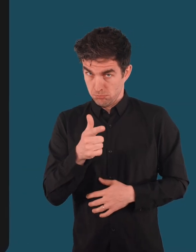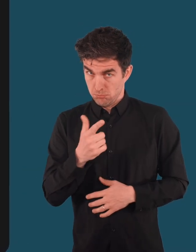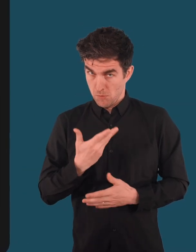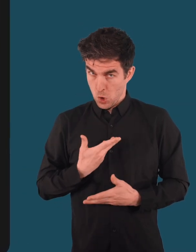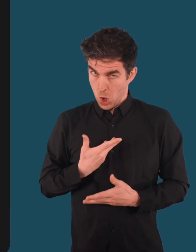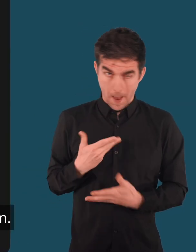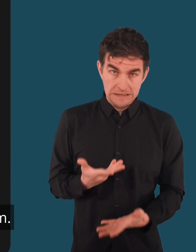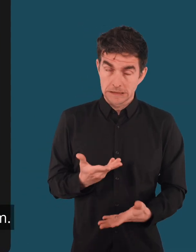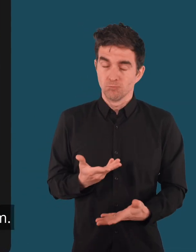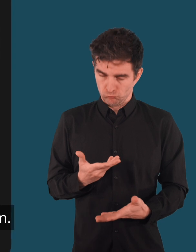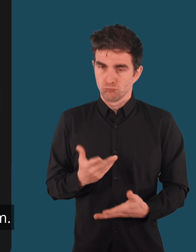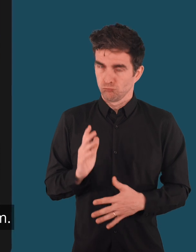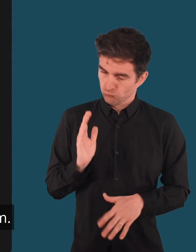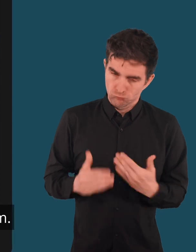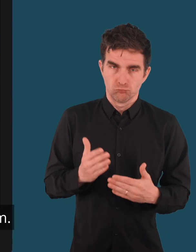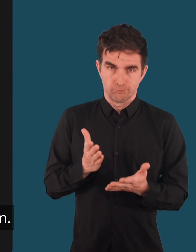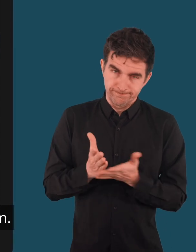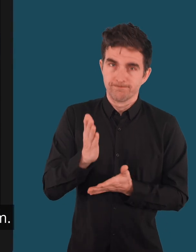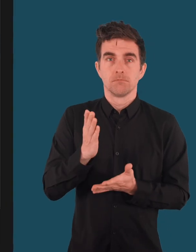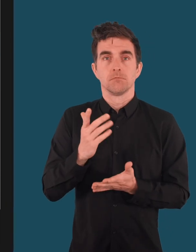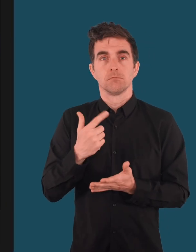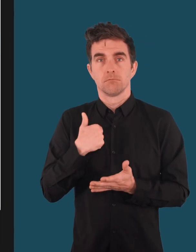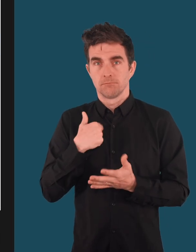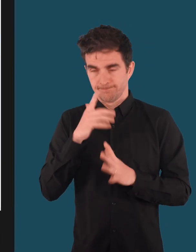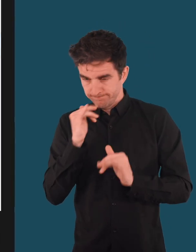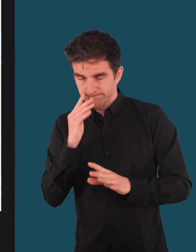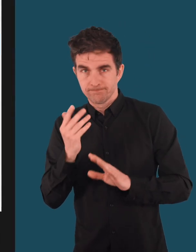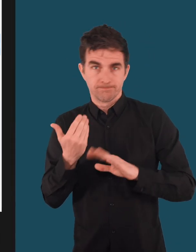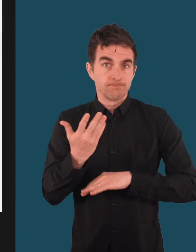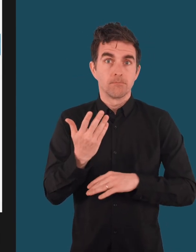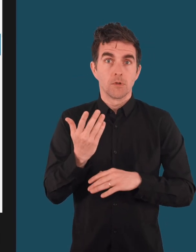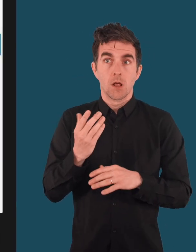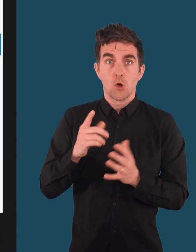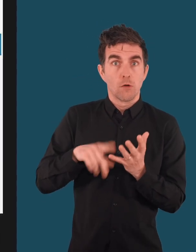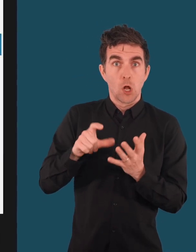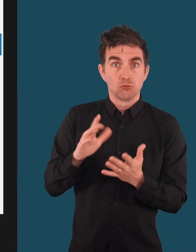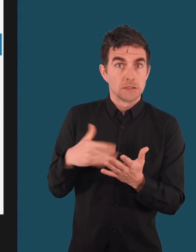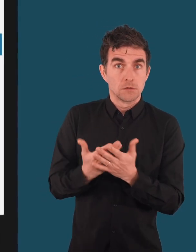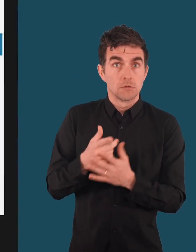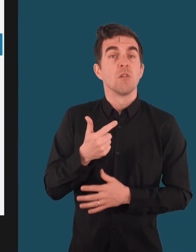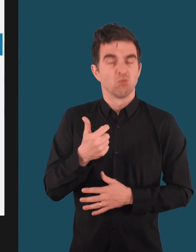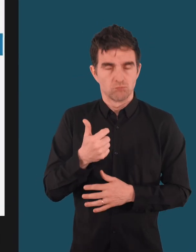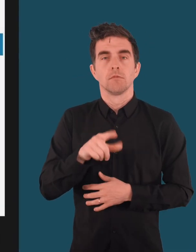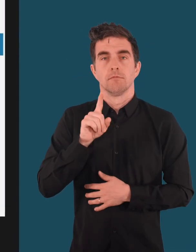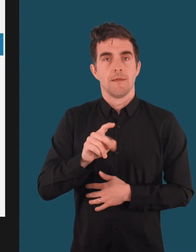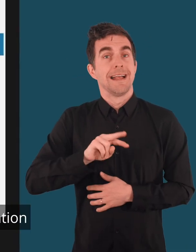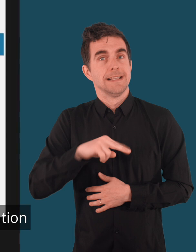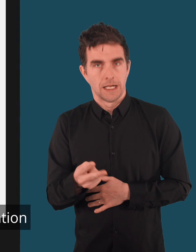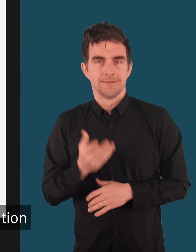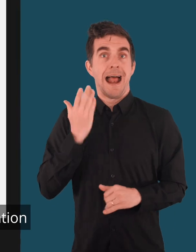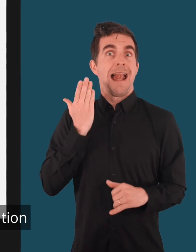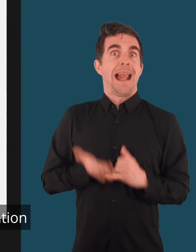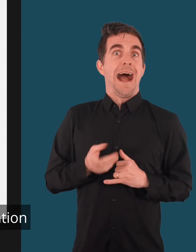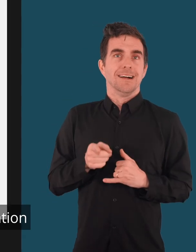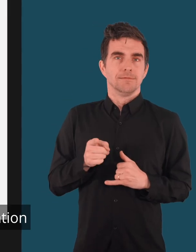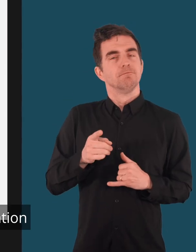you are agreeing to when making a universal credit claim. Again, you must click on the box. You then